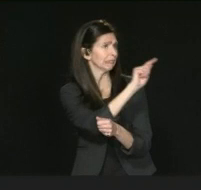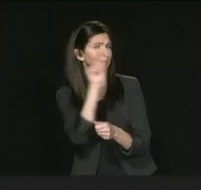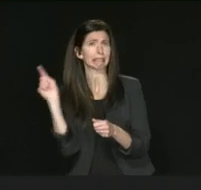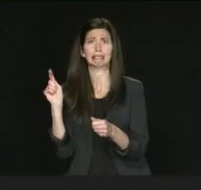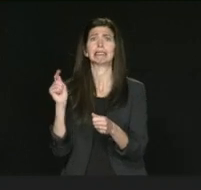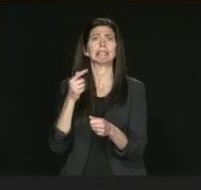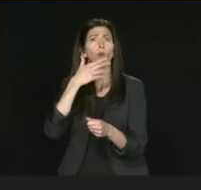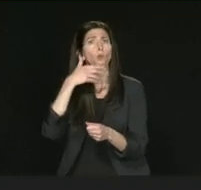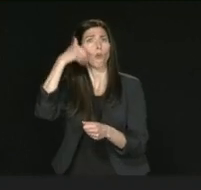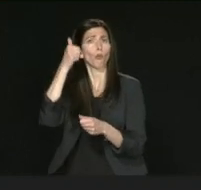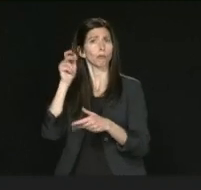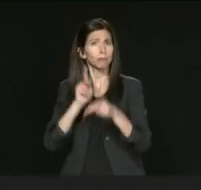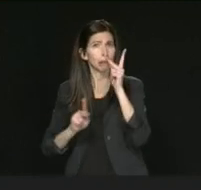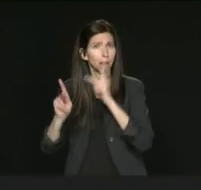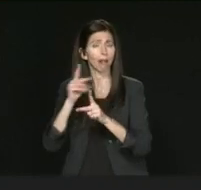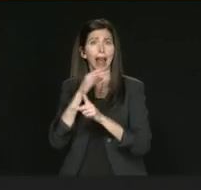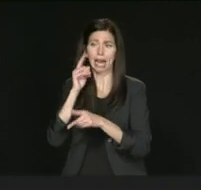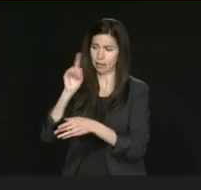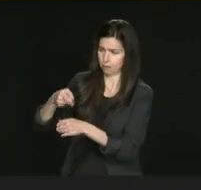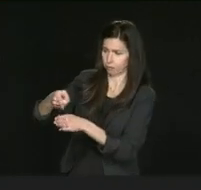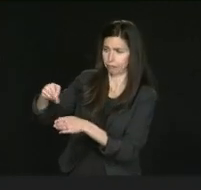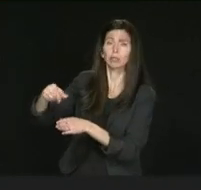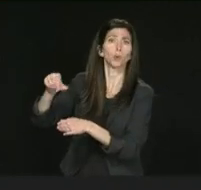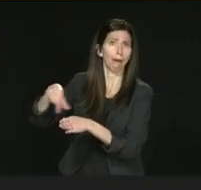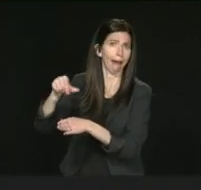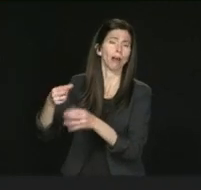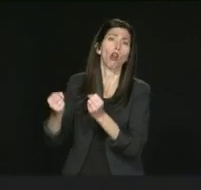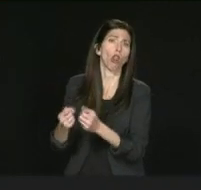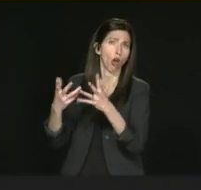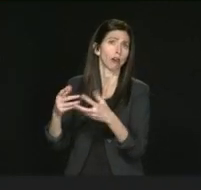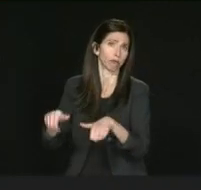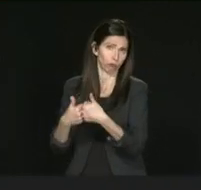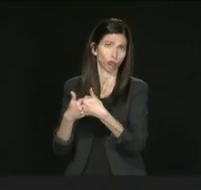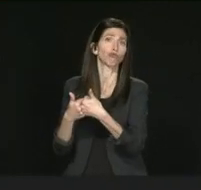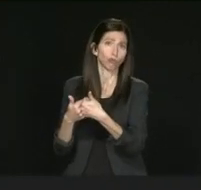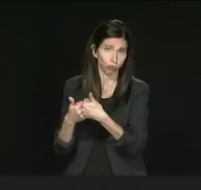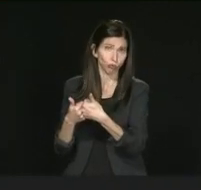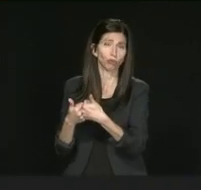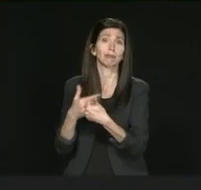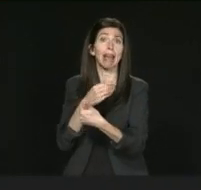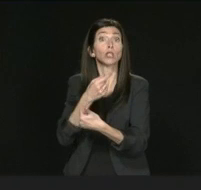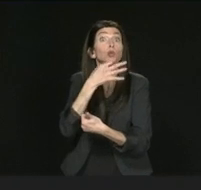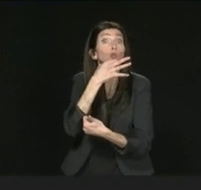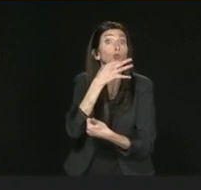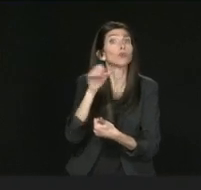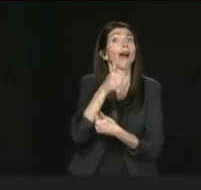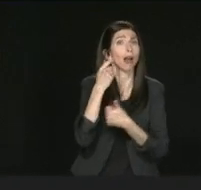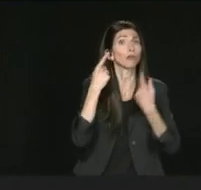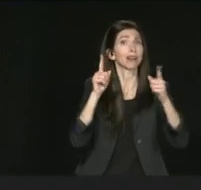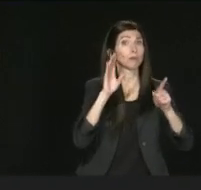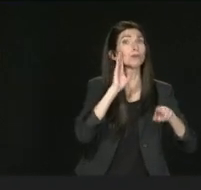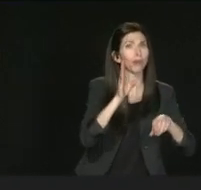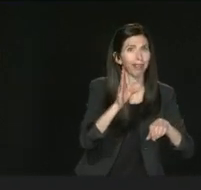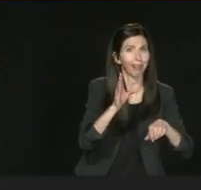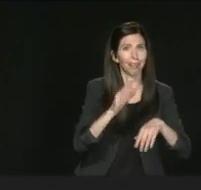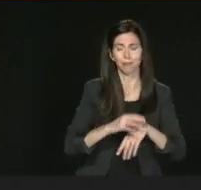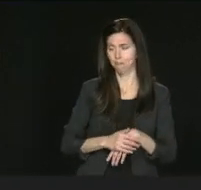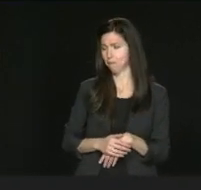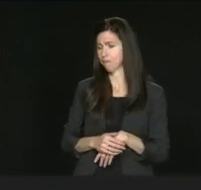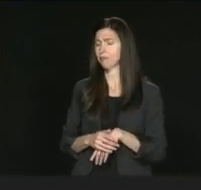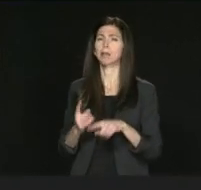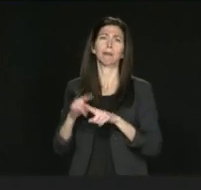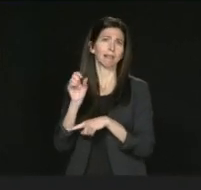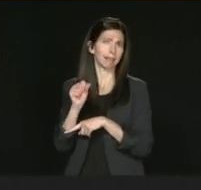soon be made because it is important to support our seniors in the difficult circumstances they find themselves in. Merci, Monsieur